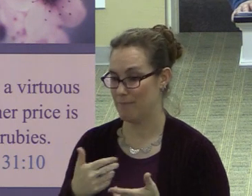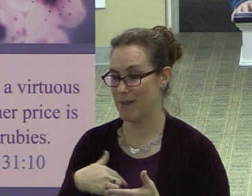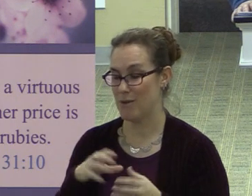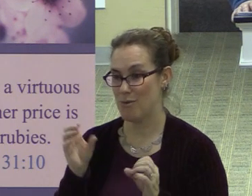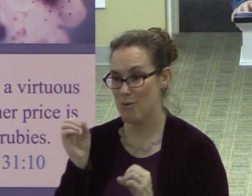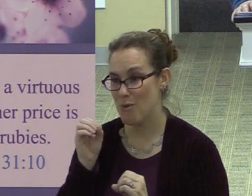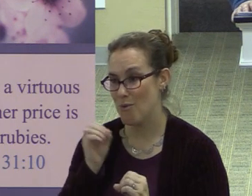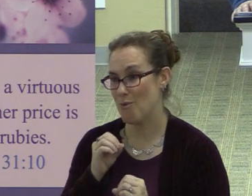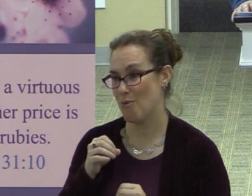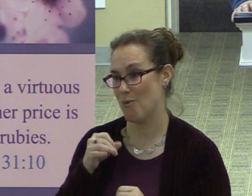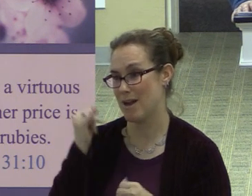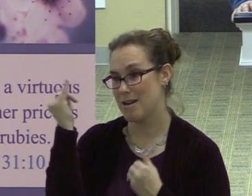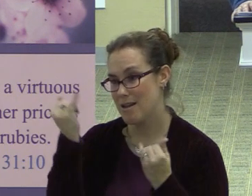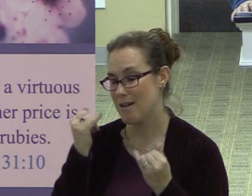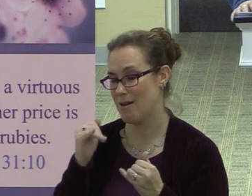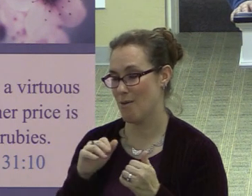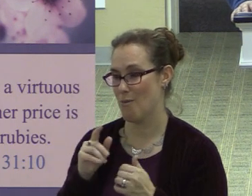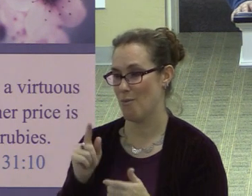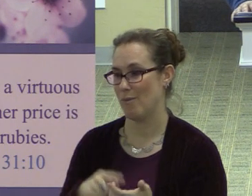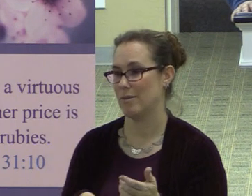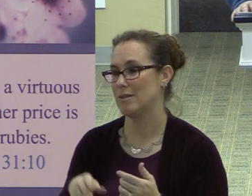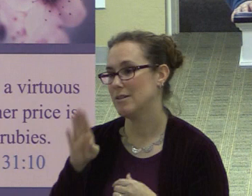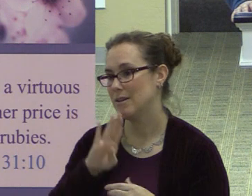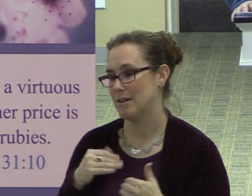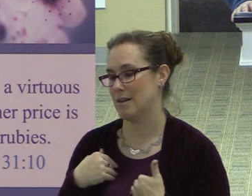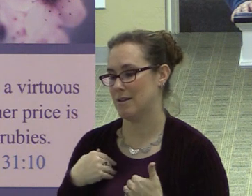clue actually what God has in store for him. None.